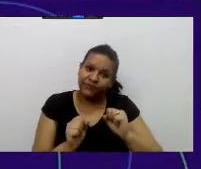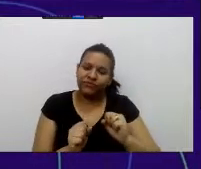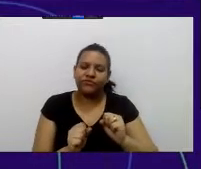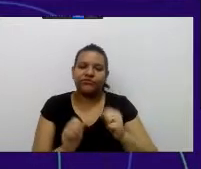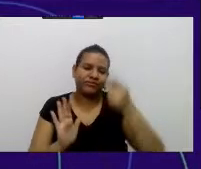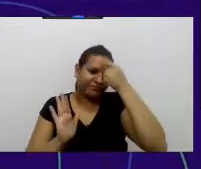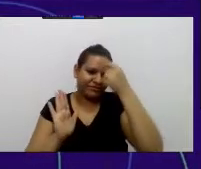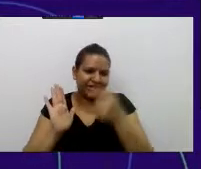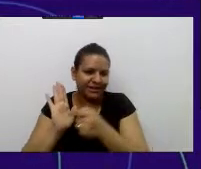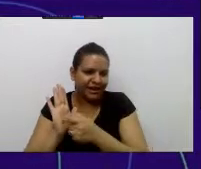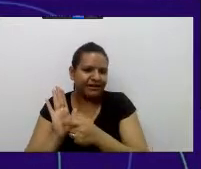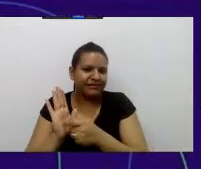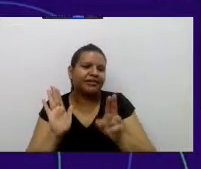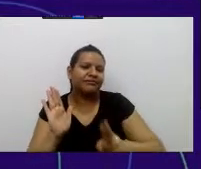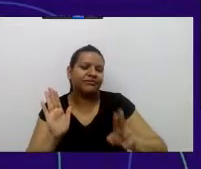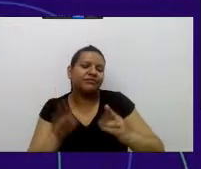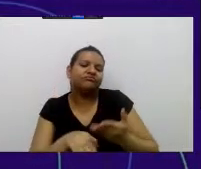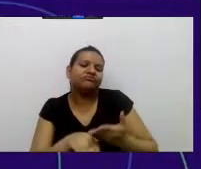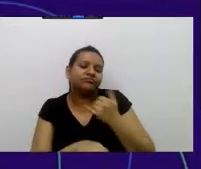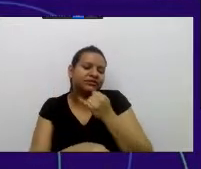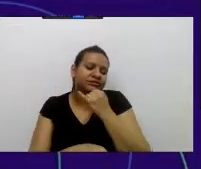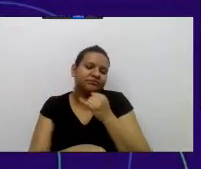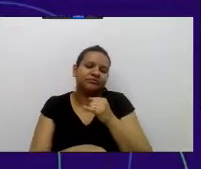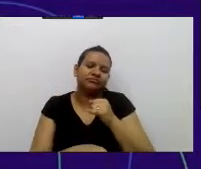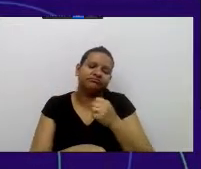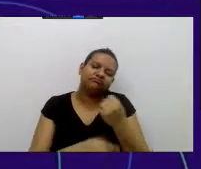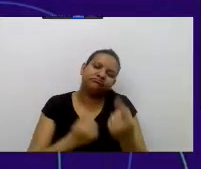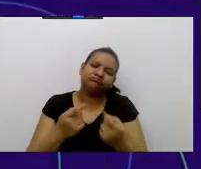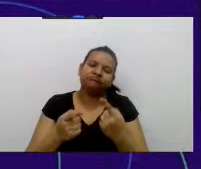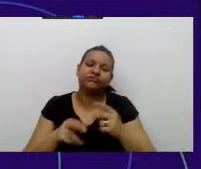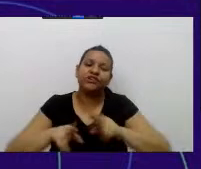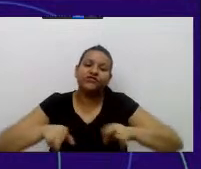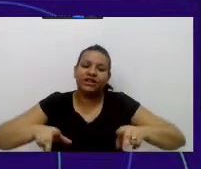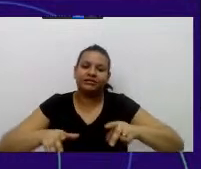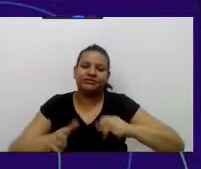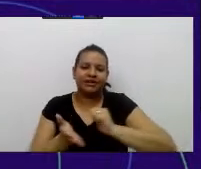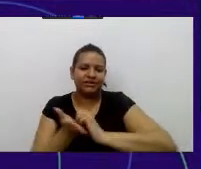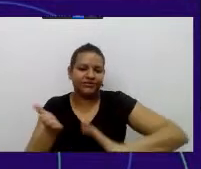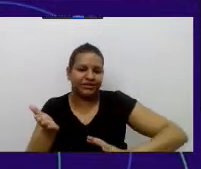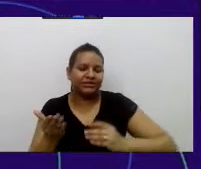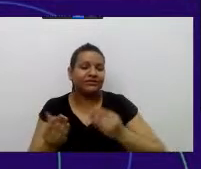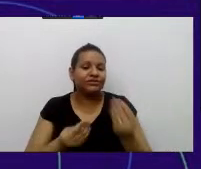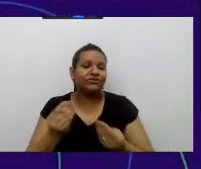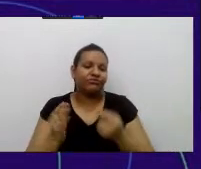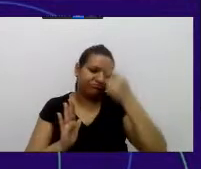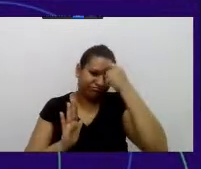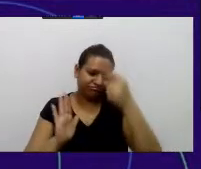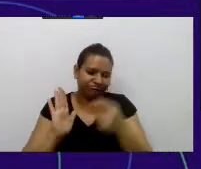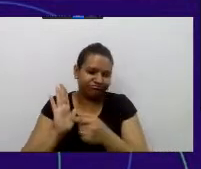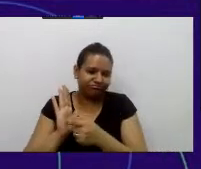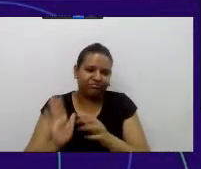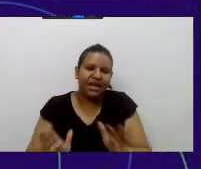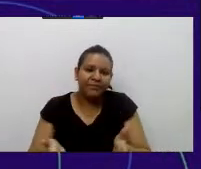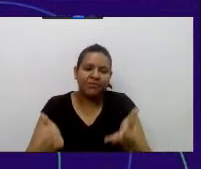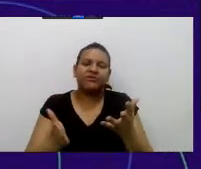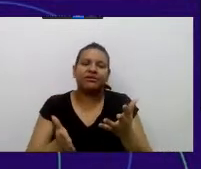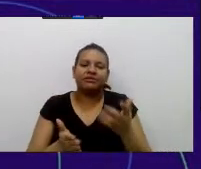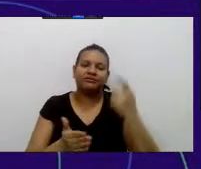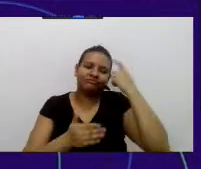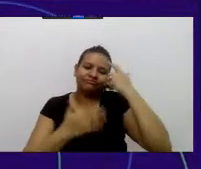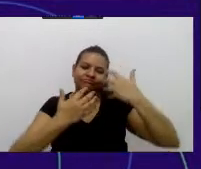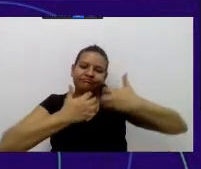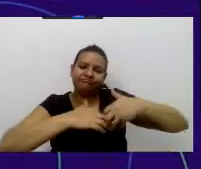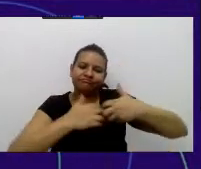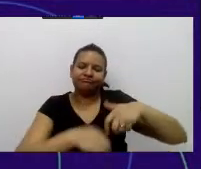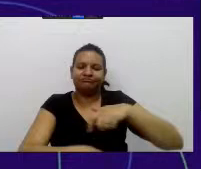do, but we can use AI to promote critical thinking in our classes. Because sometimes we go